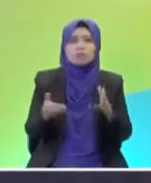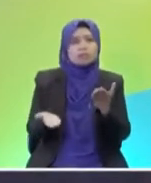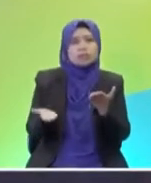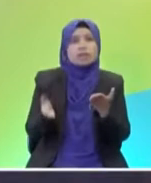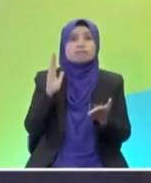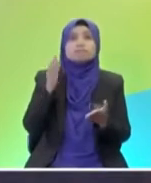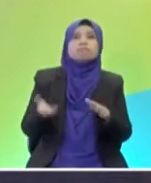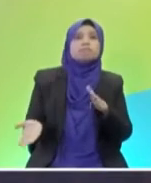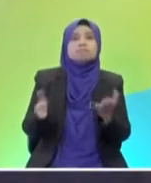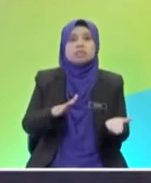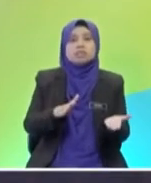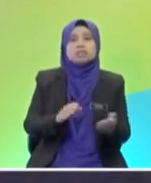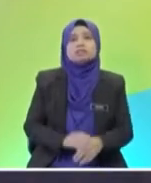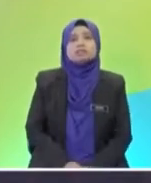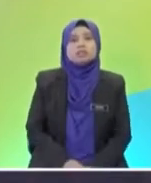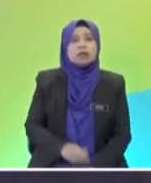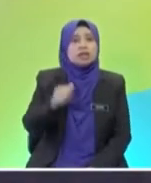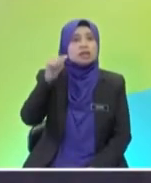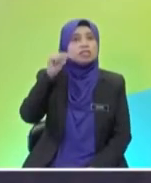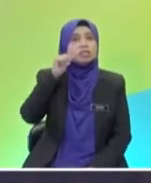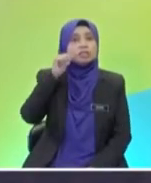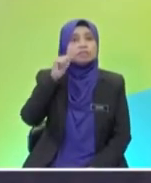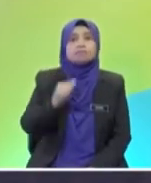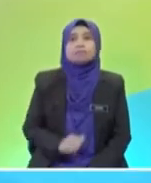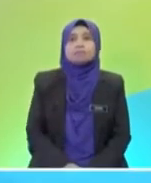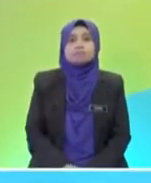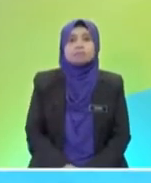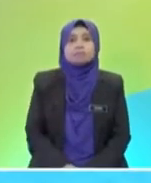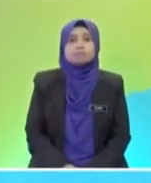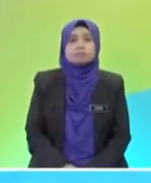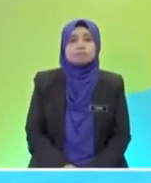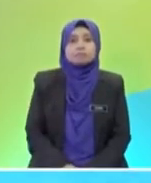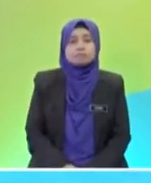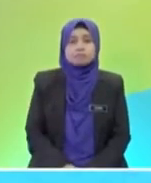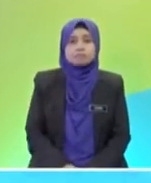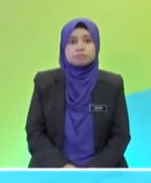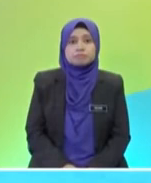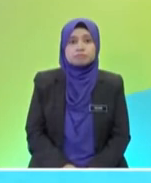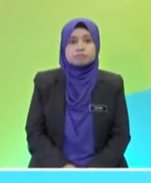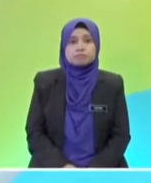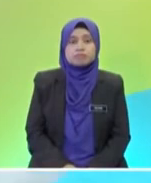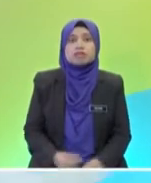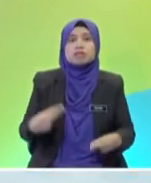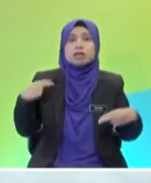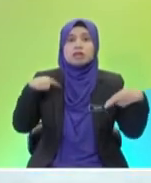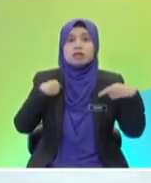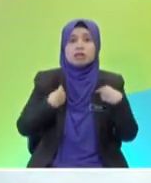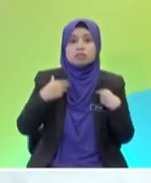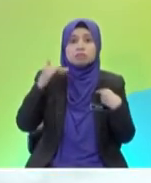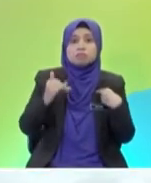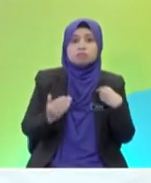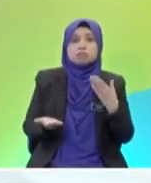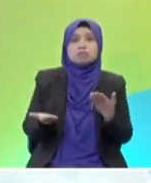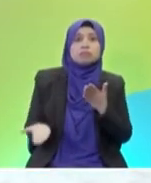about Arisha? Yes, Arisha. You want to try? Yes, teacher. Yeah. The animal that are facing the